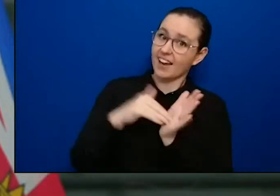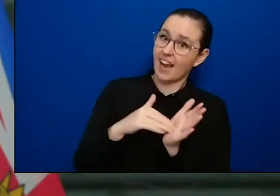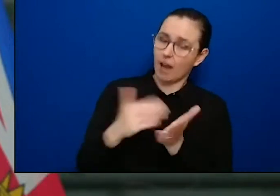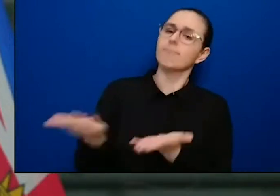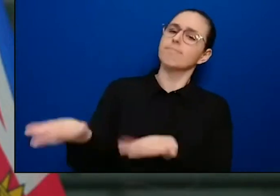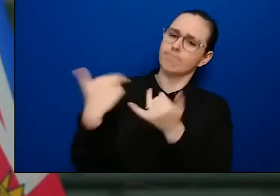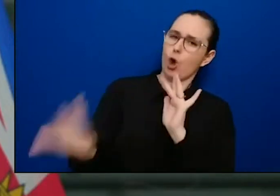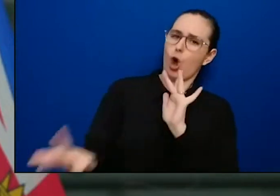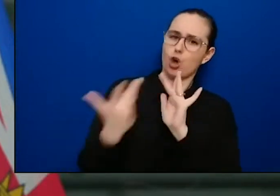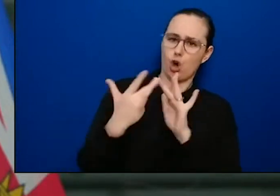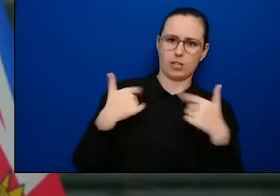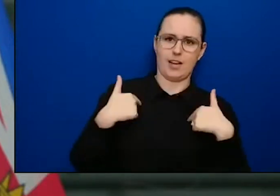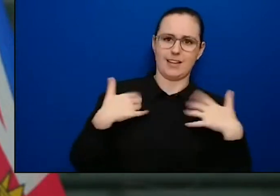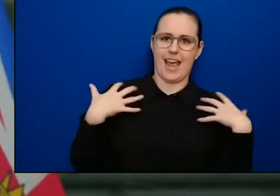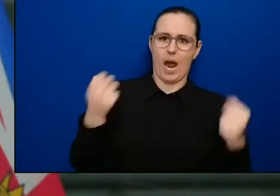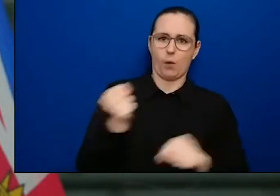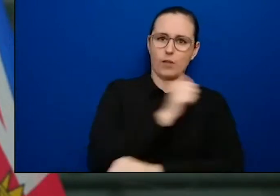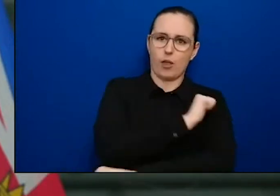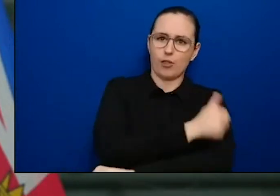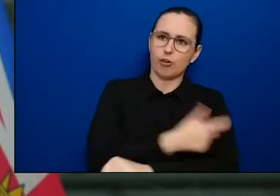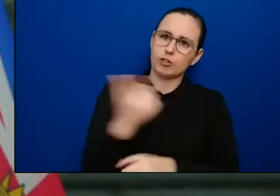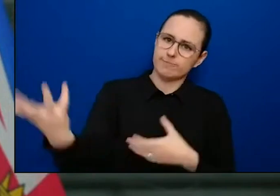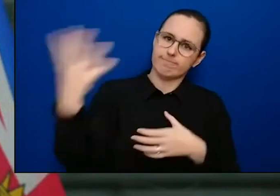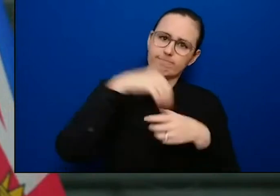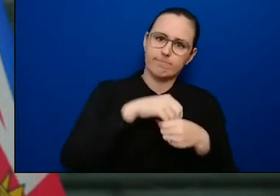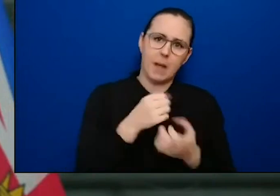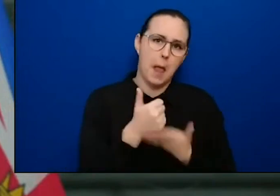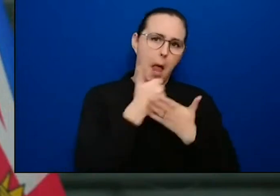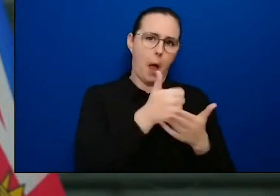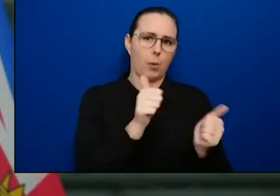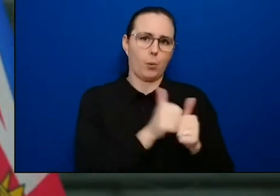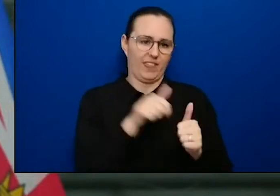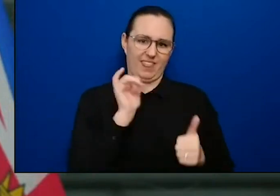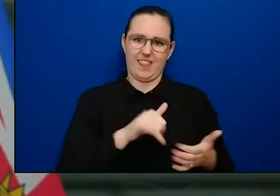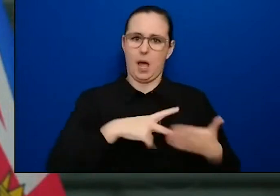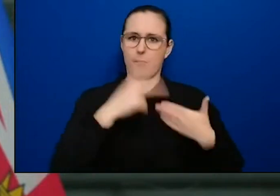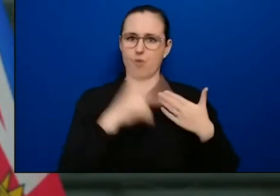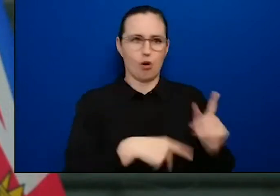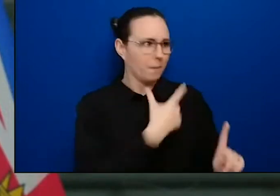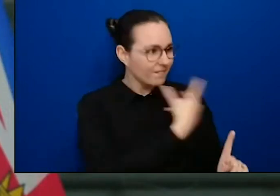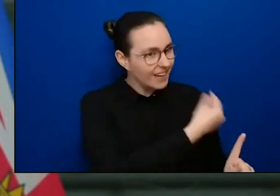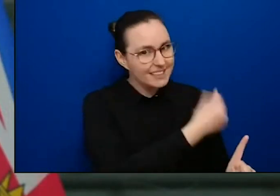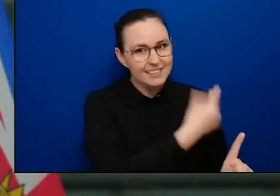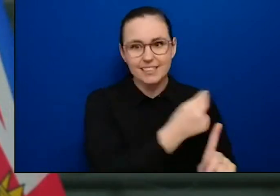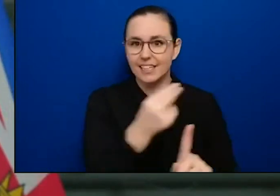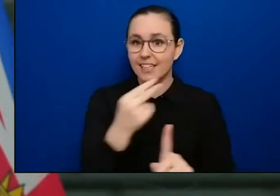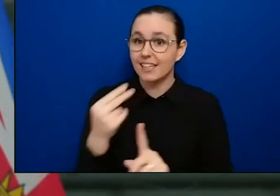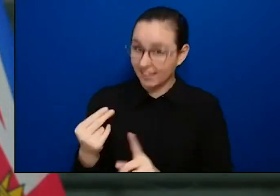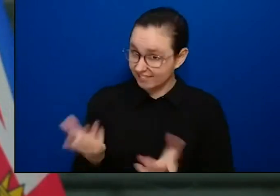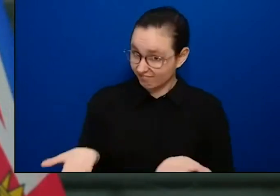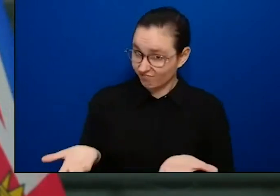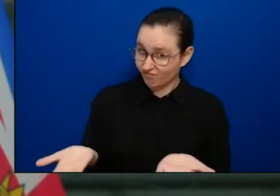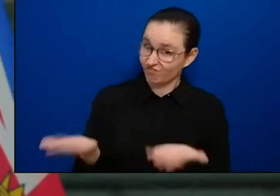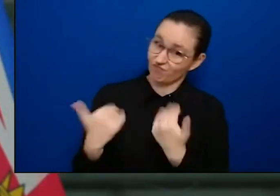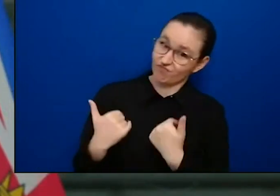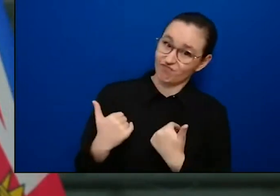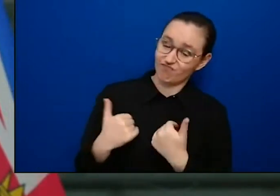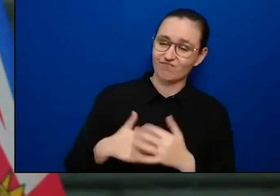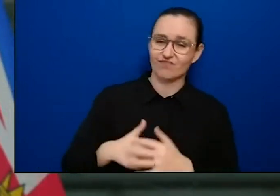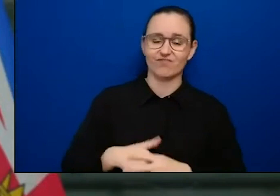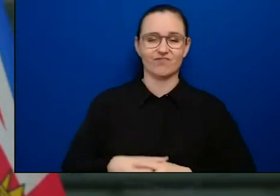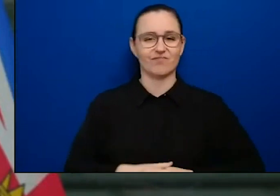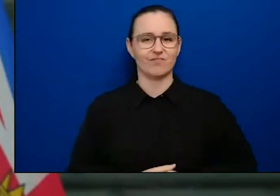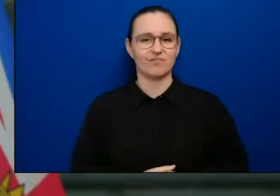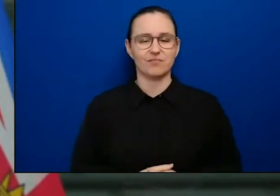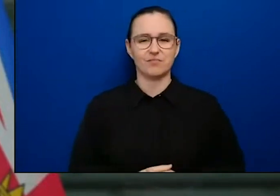and to come back and be part of our wonderful vaccine program again. Given the heightened concern